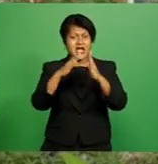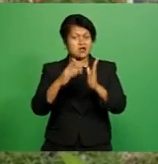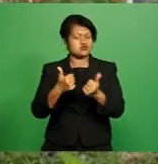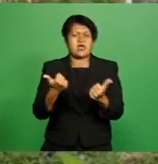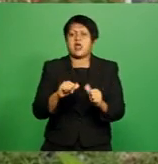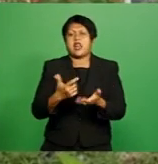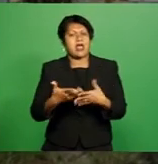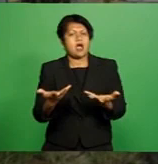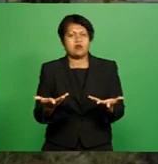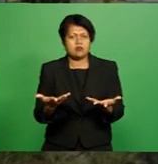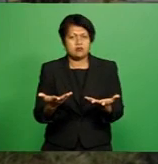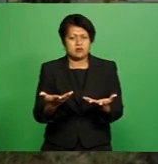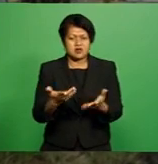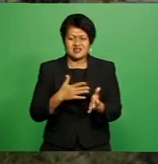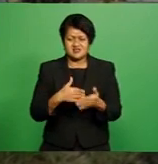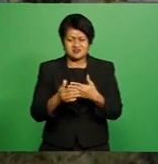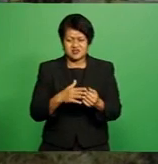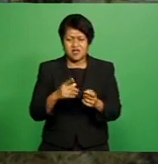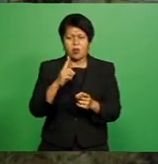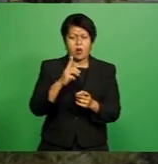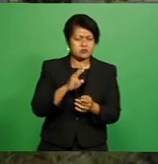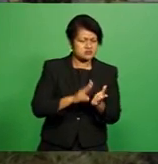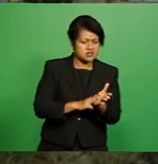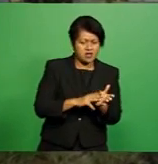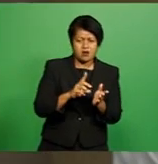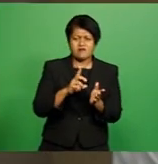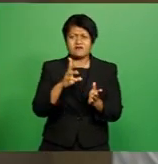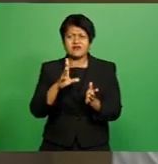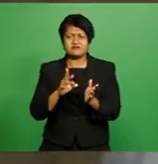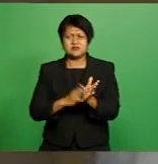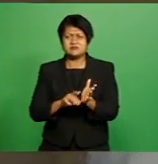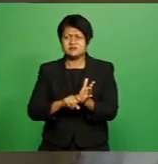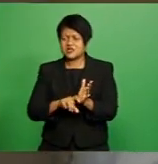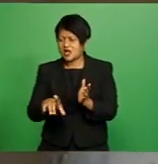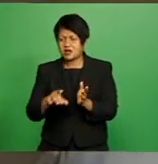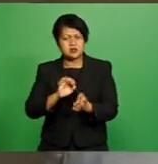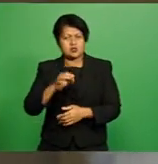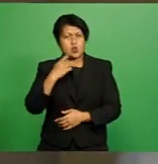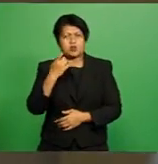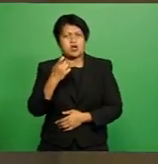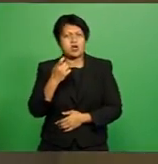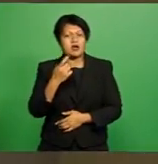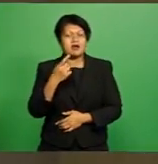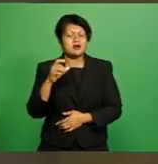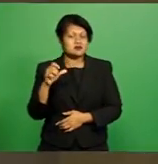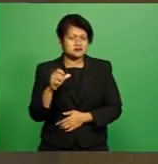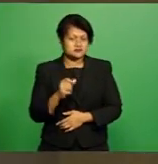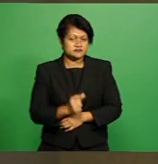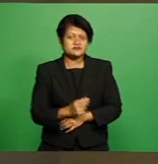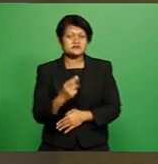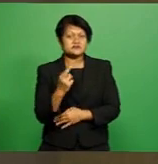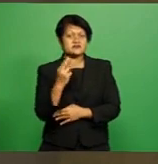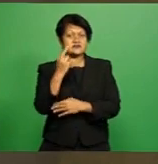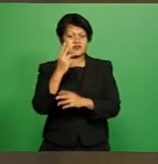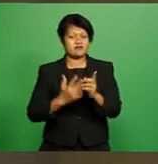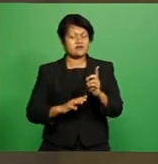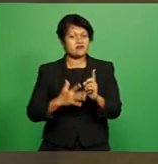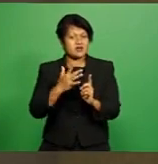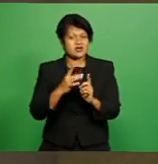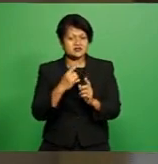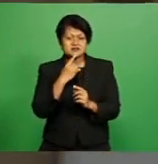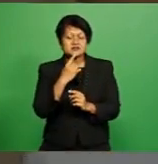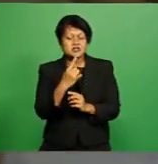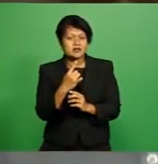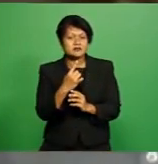or 0.5 meter close to each other, they don't care. NFA representative Stephania Dole says builders